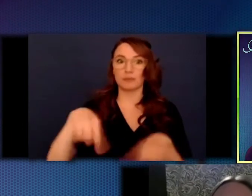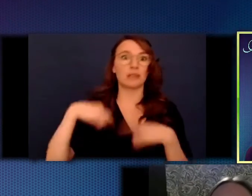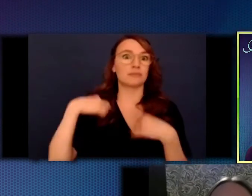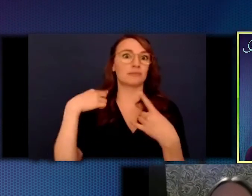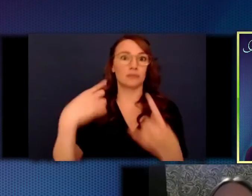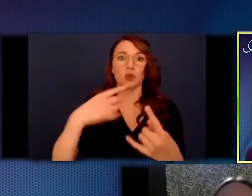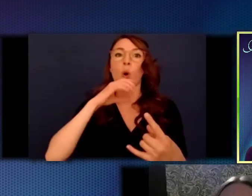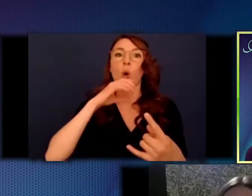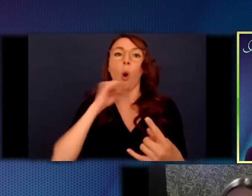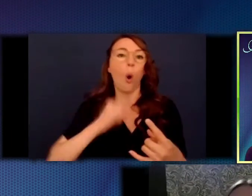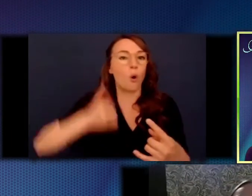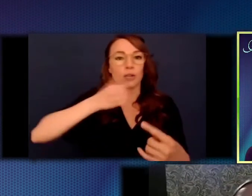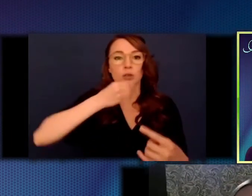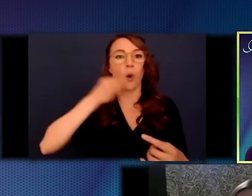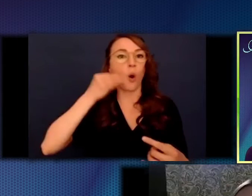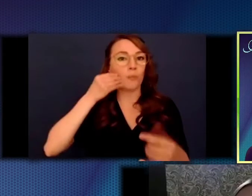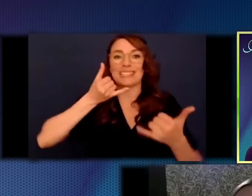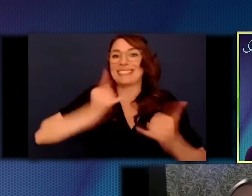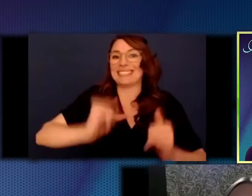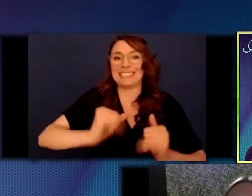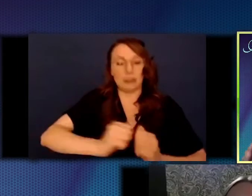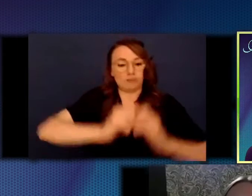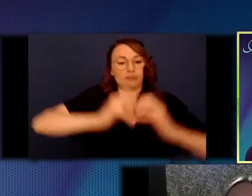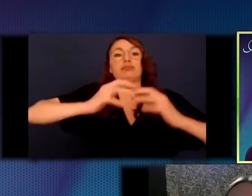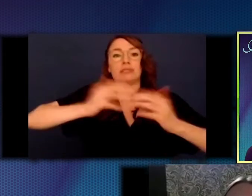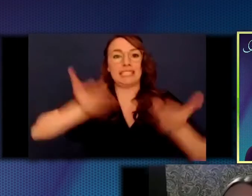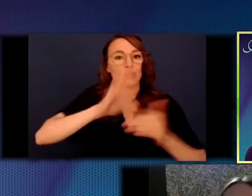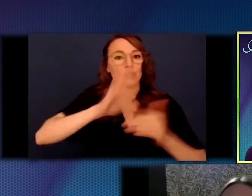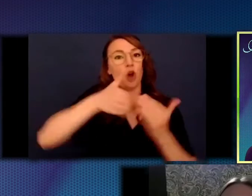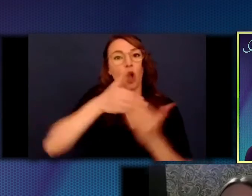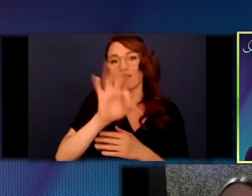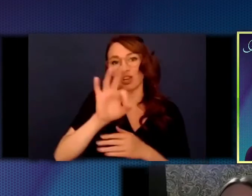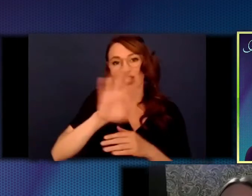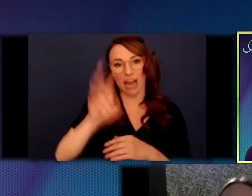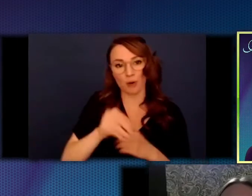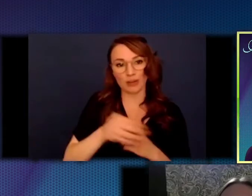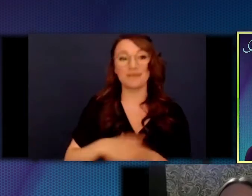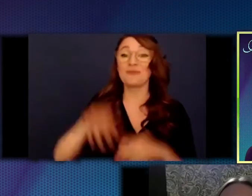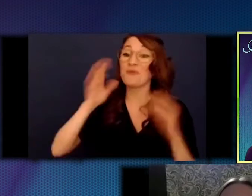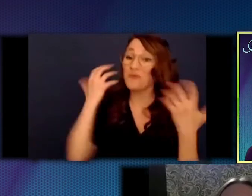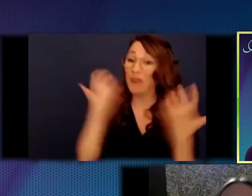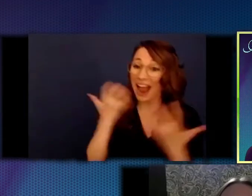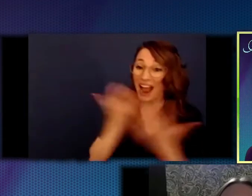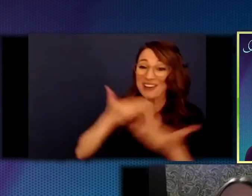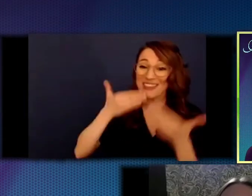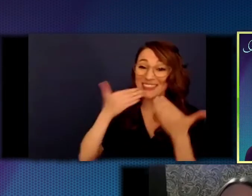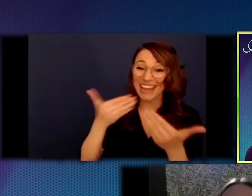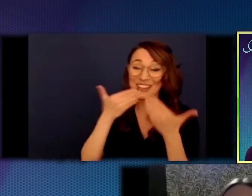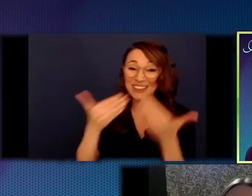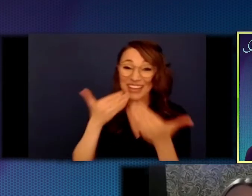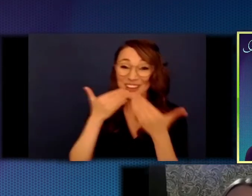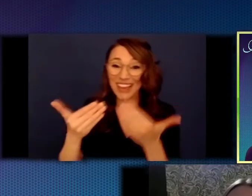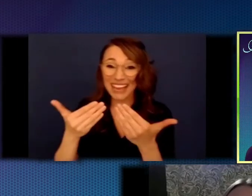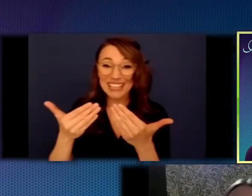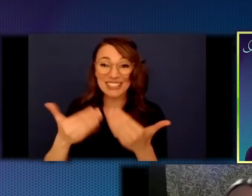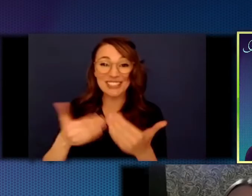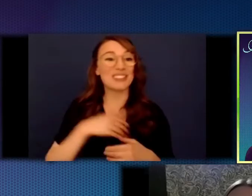wonderful information, Allison. And thank you to all of our guests for sharing with us tonight.